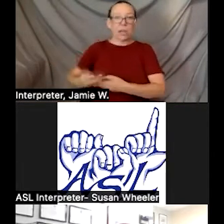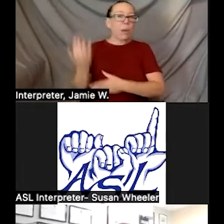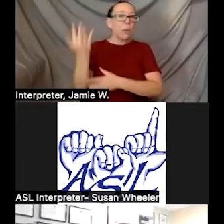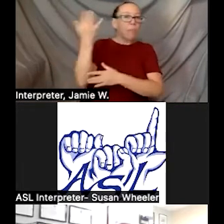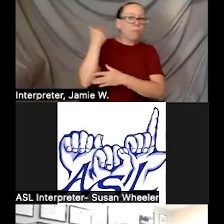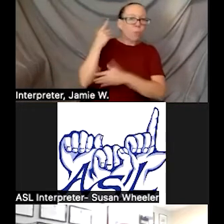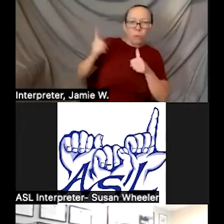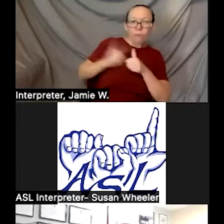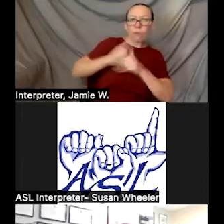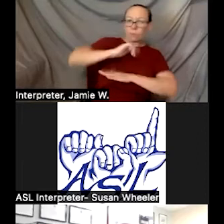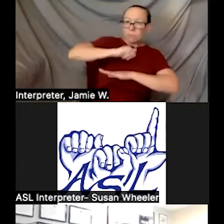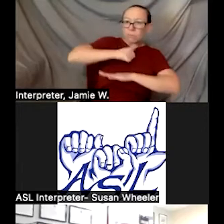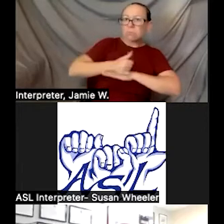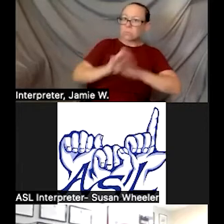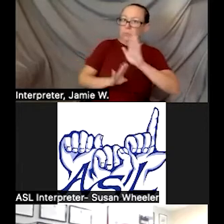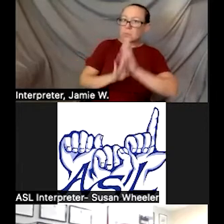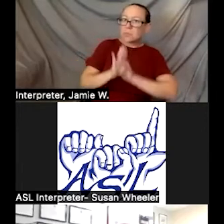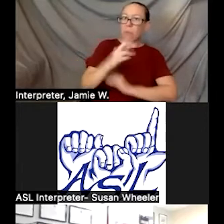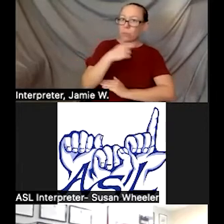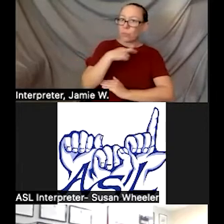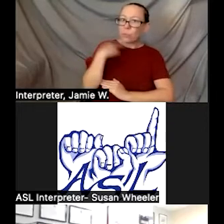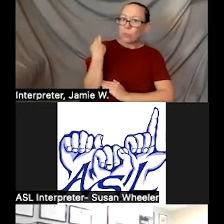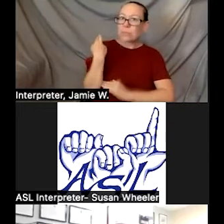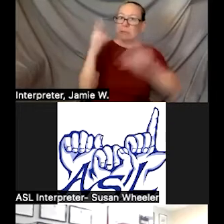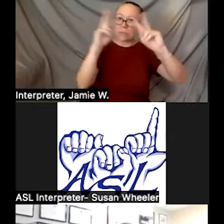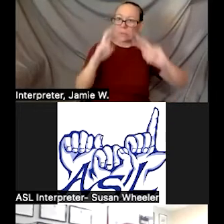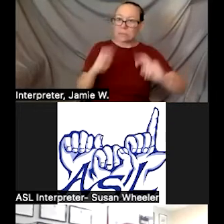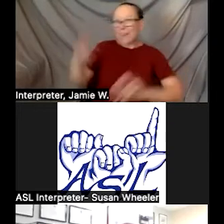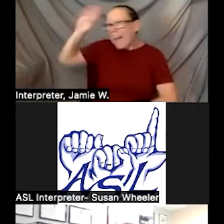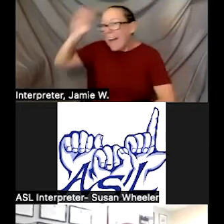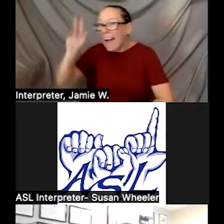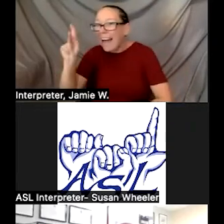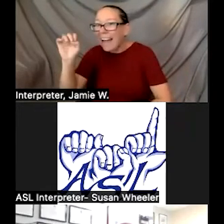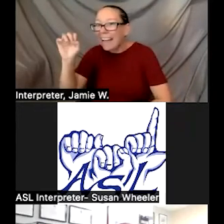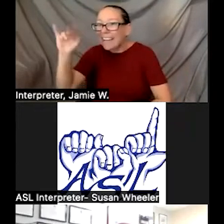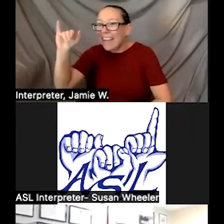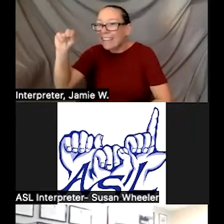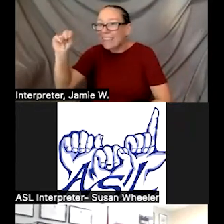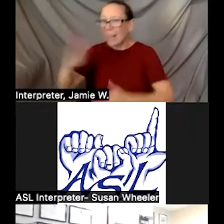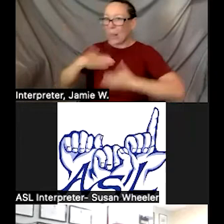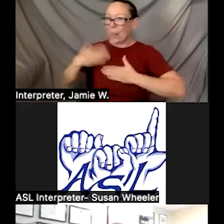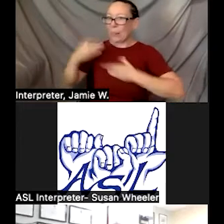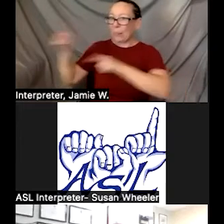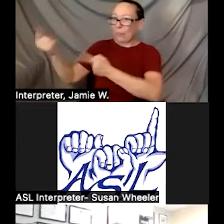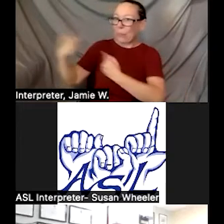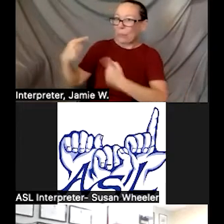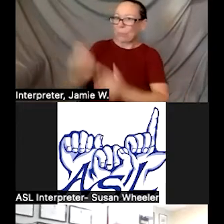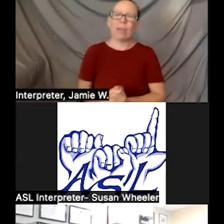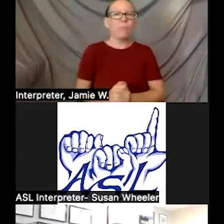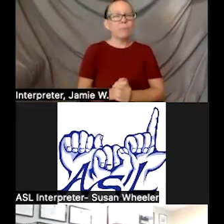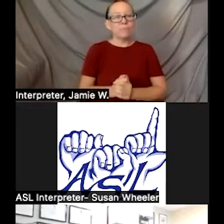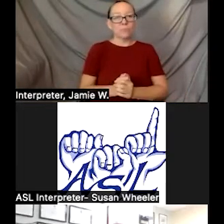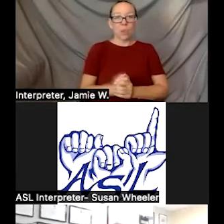I, hi Kevin, glad you could join us. Thank you, Steve. That one of the areas that